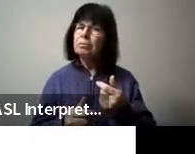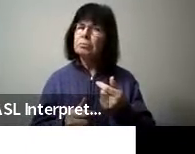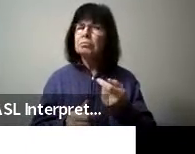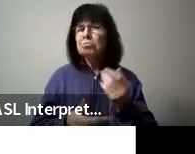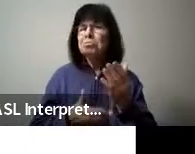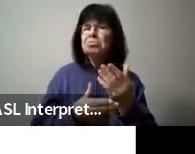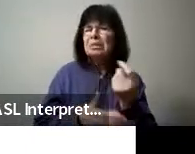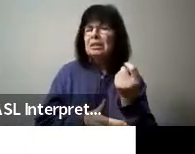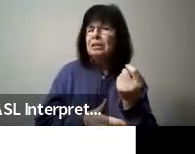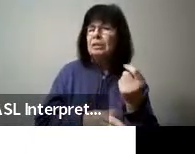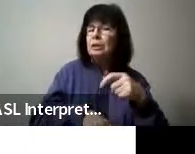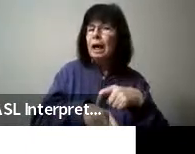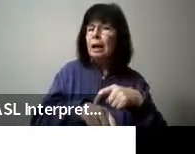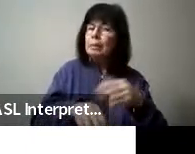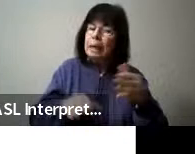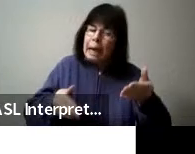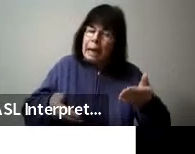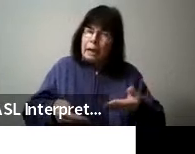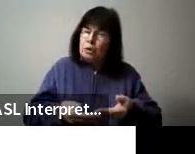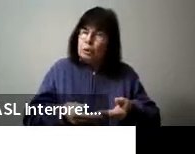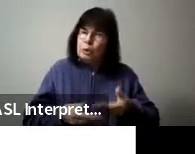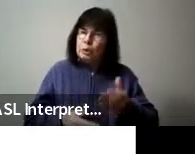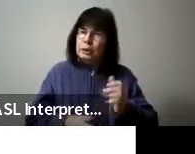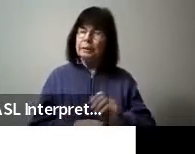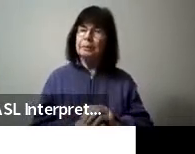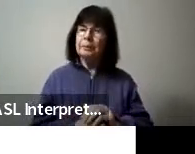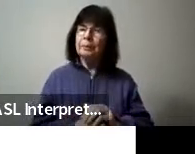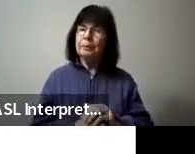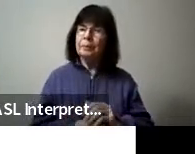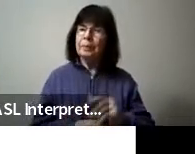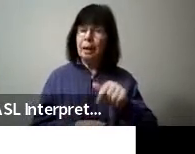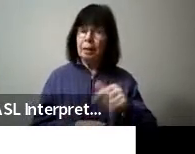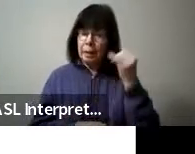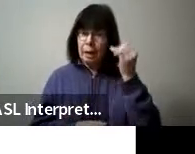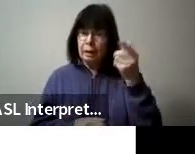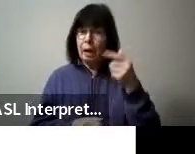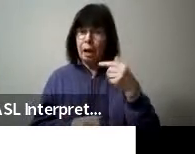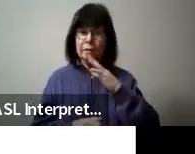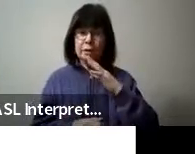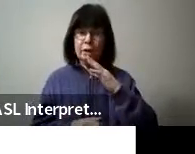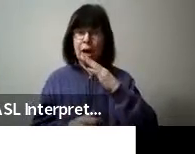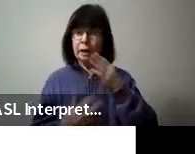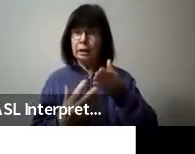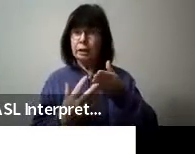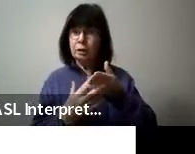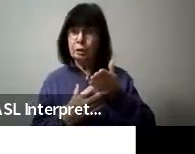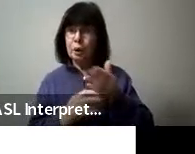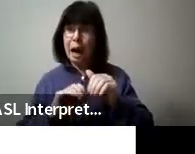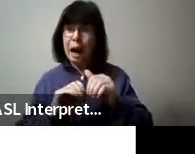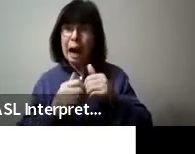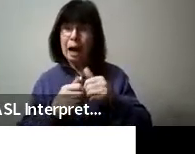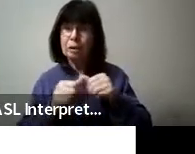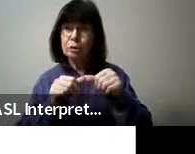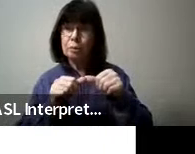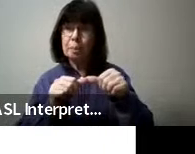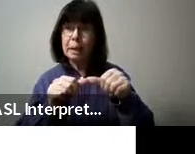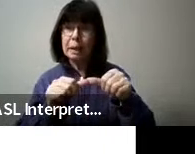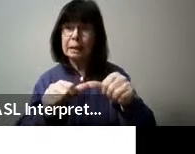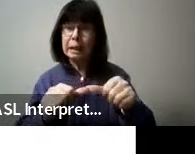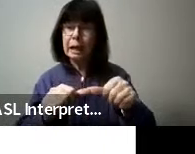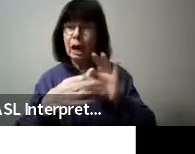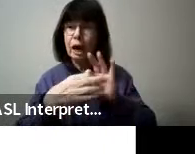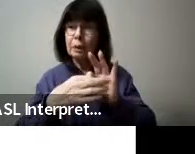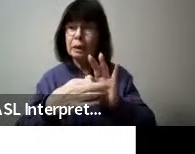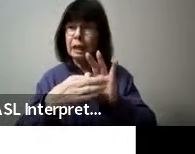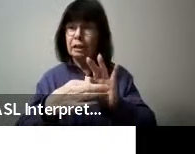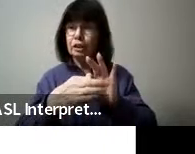much, just introducing to you all the notion of us talking through how we want to maintain our relationship with each